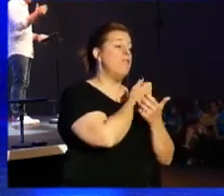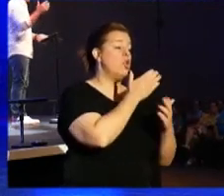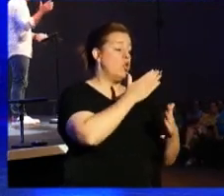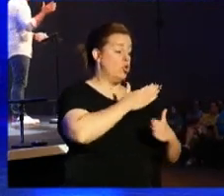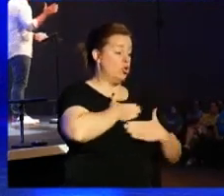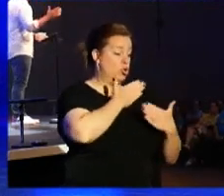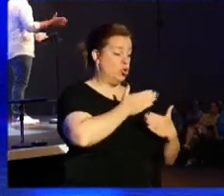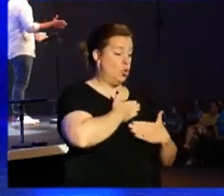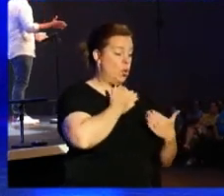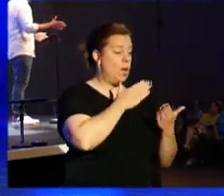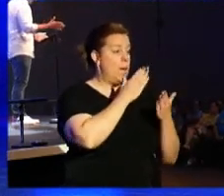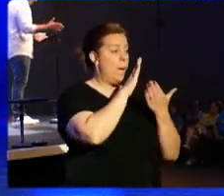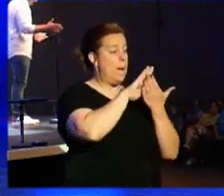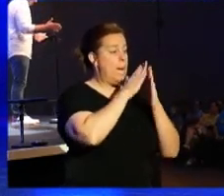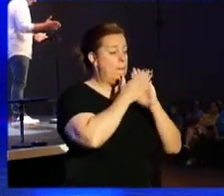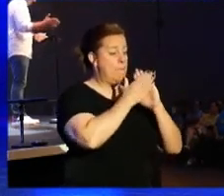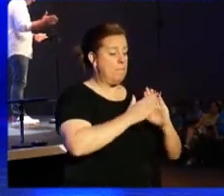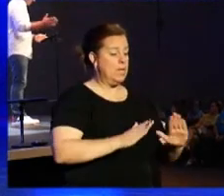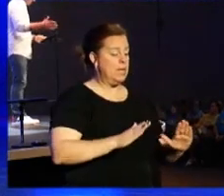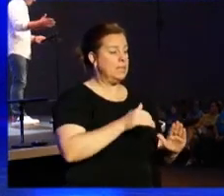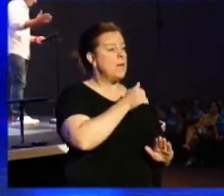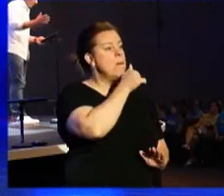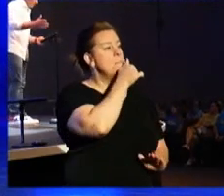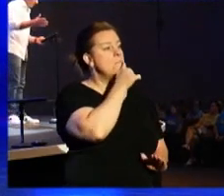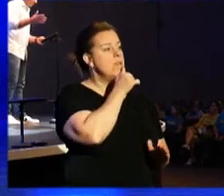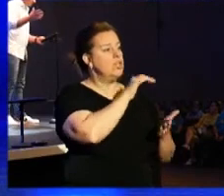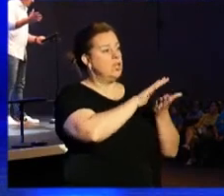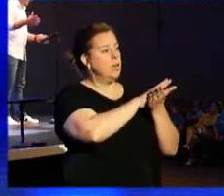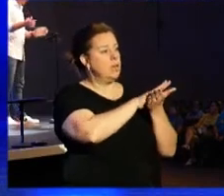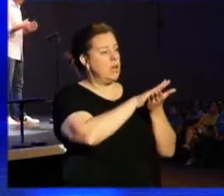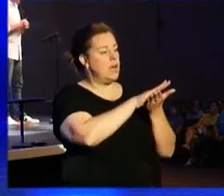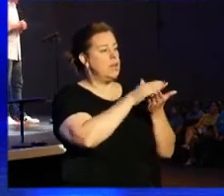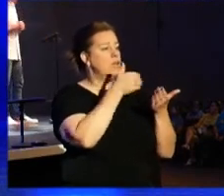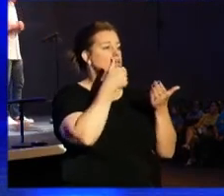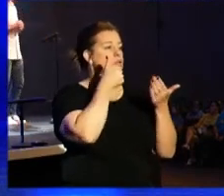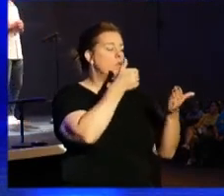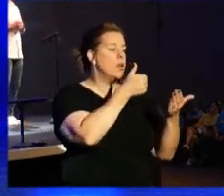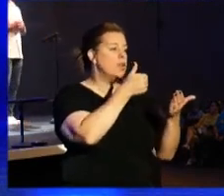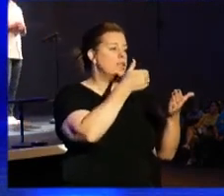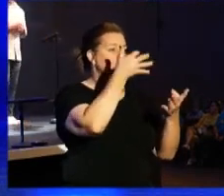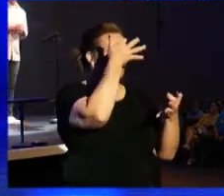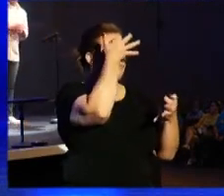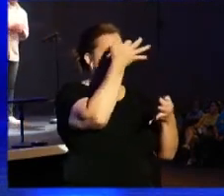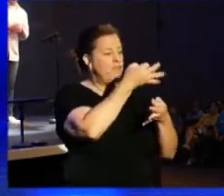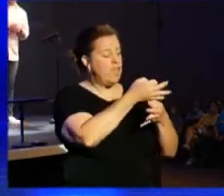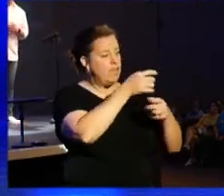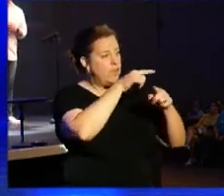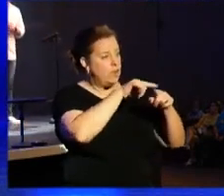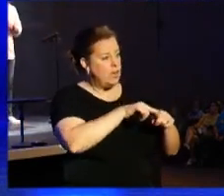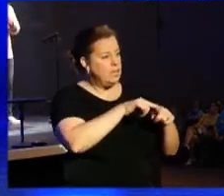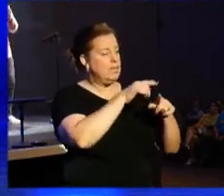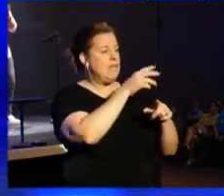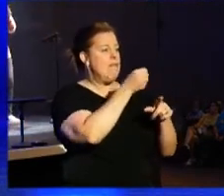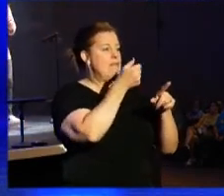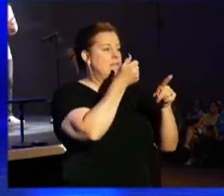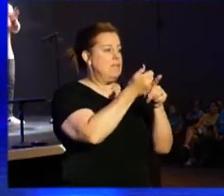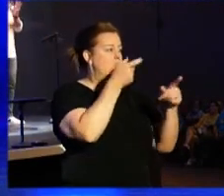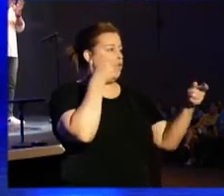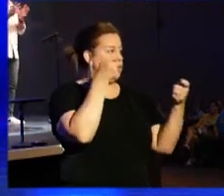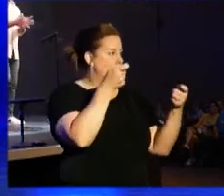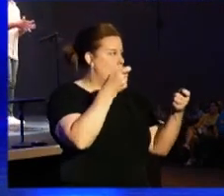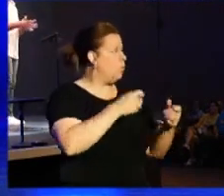patience, kindness, goodness, faithfulness, gentleness, and self-control. The